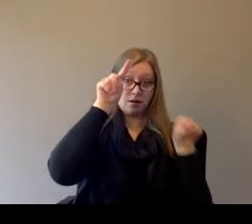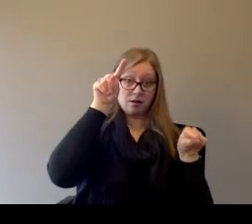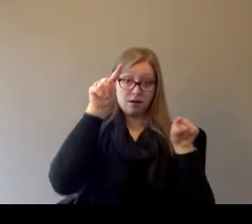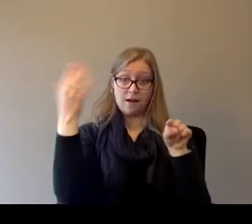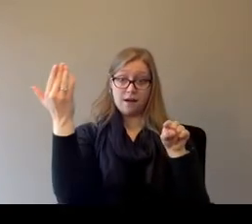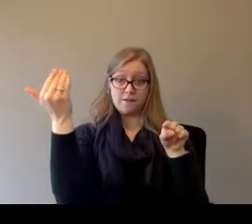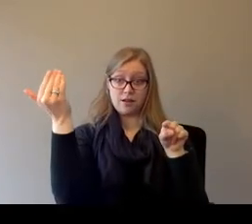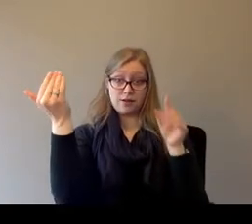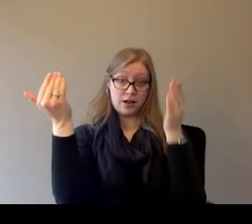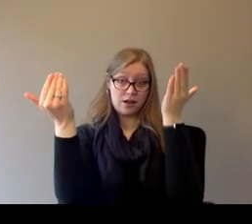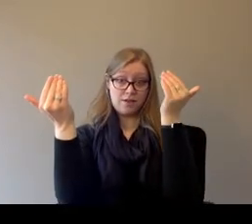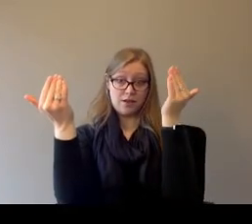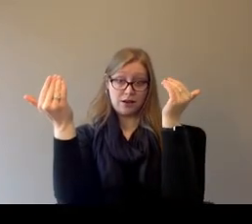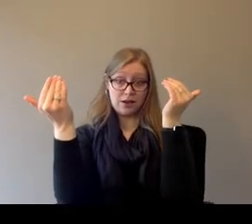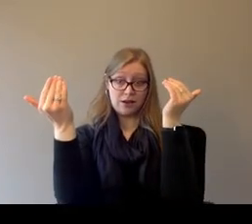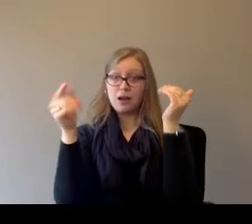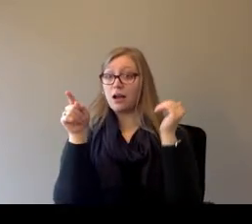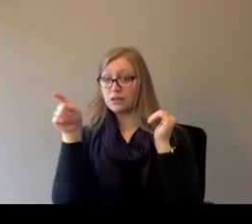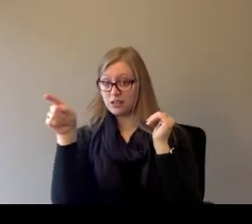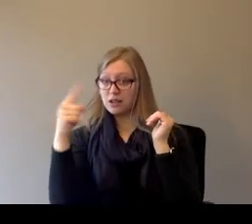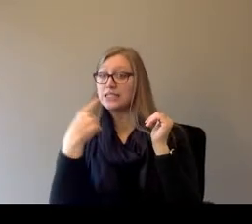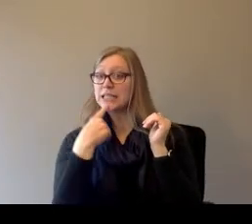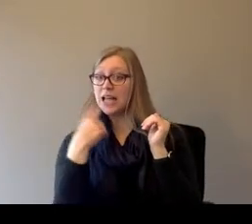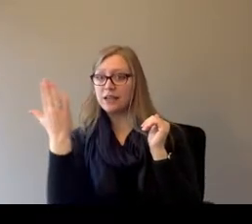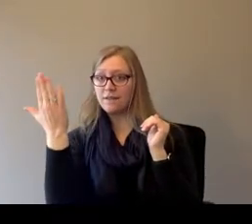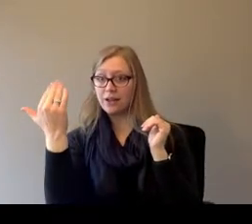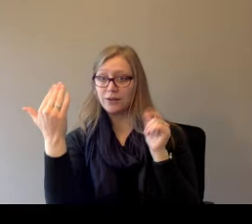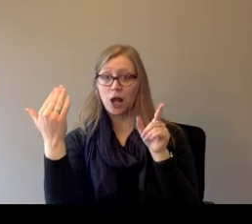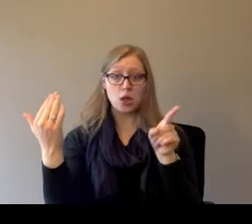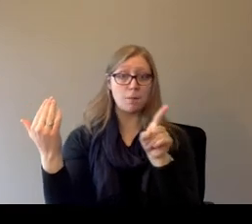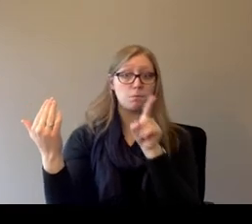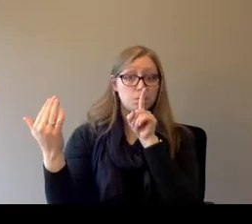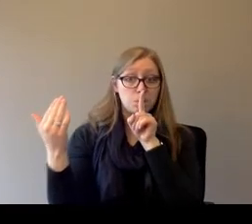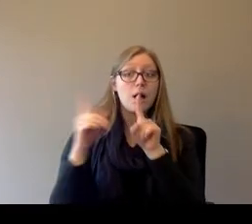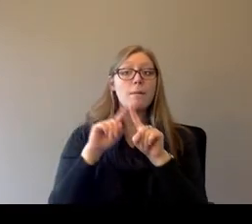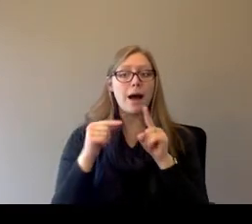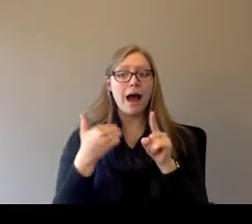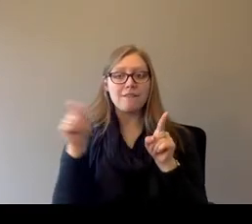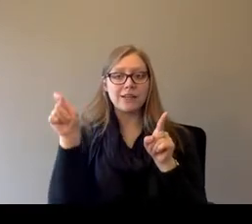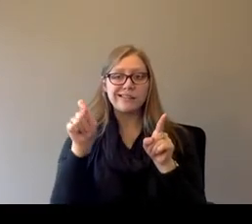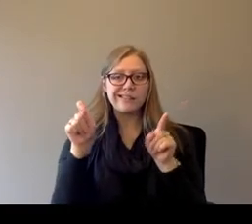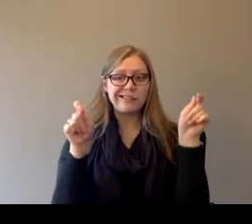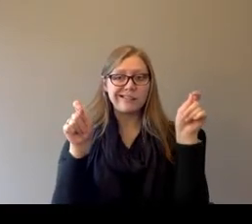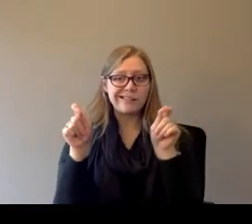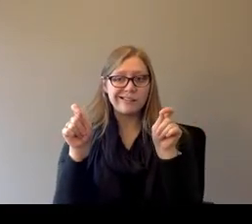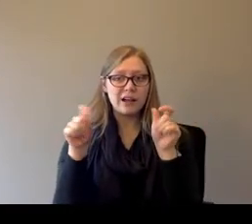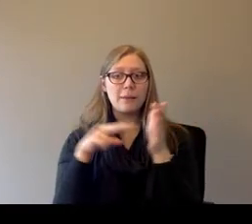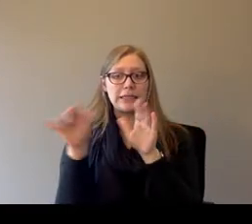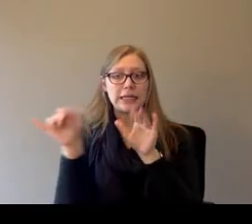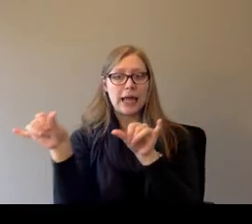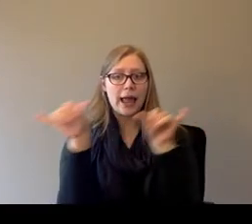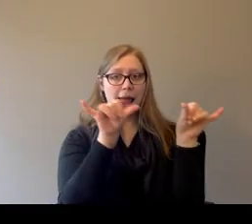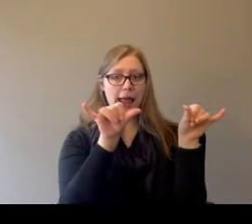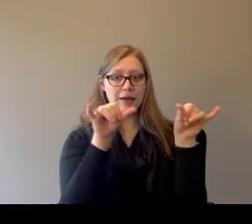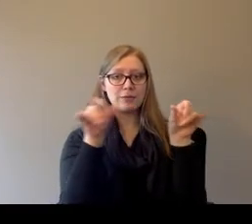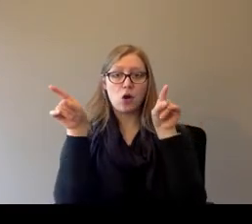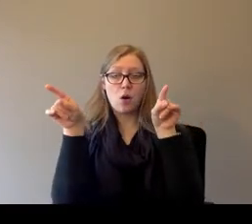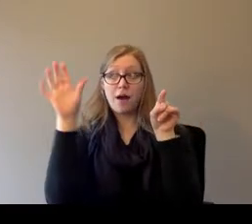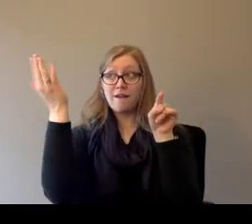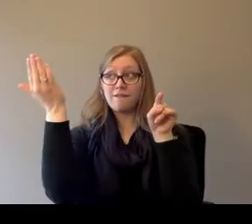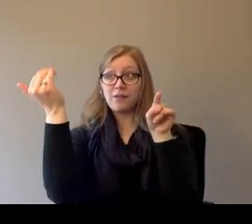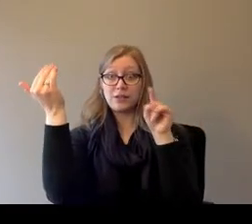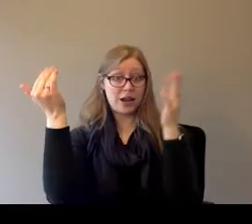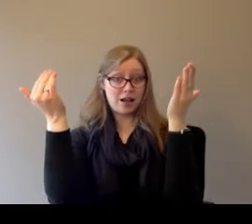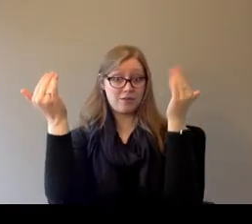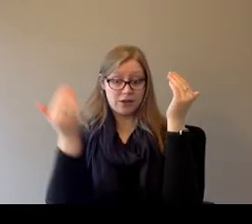because one has 15, the other one is also 15. And then if we look at the third side down below, that is also 15. So although